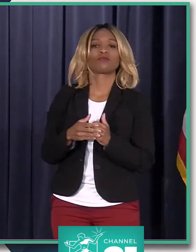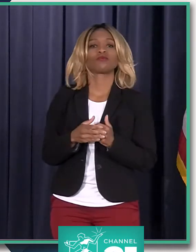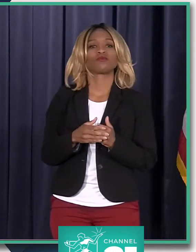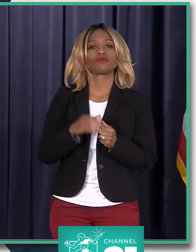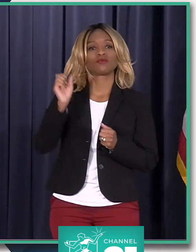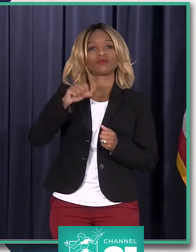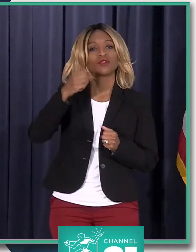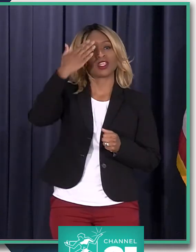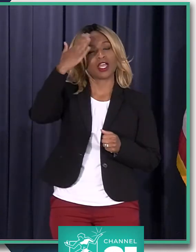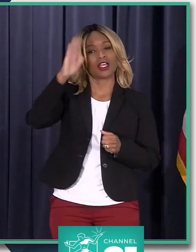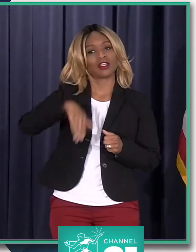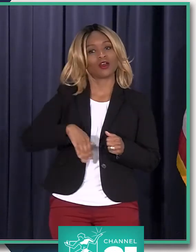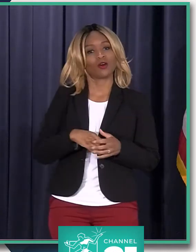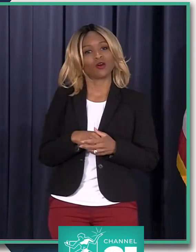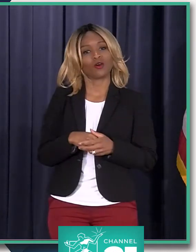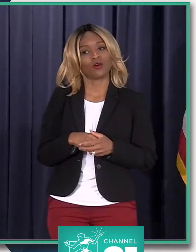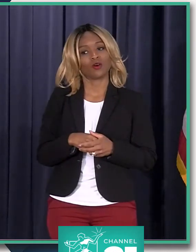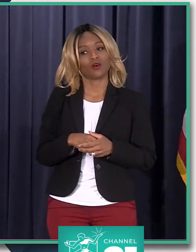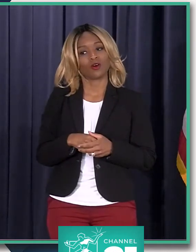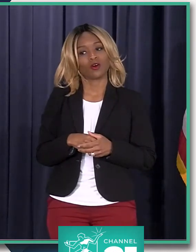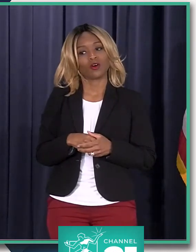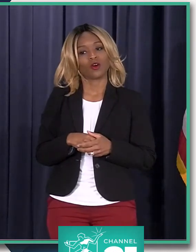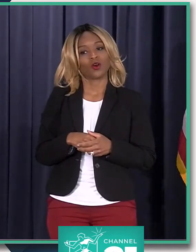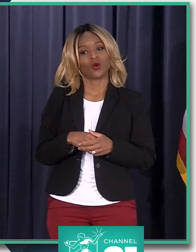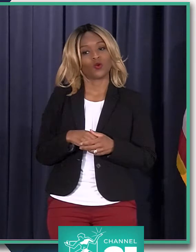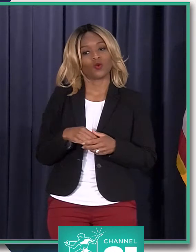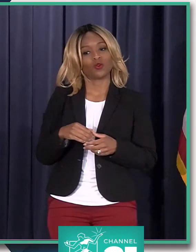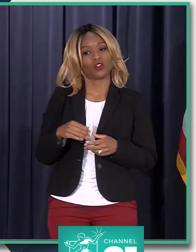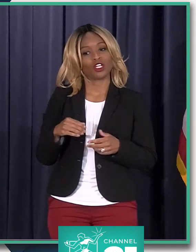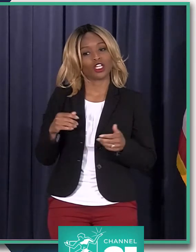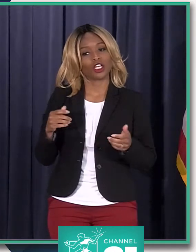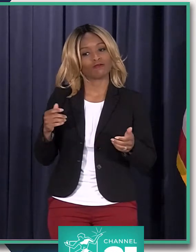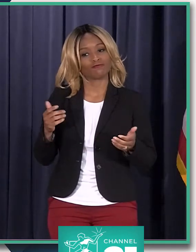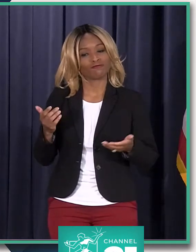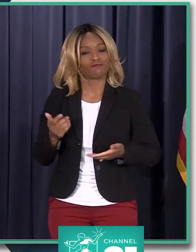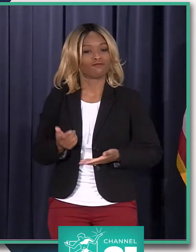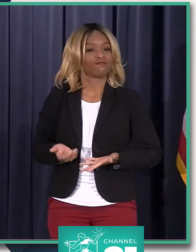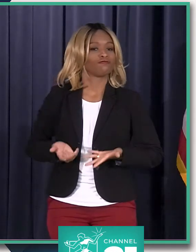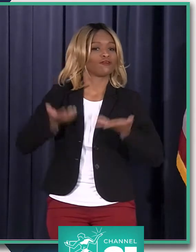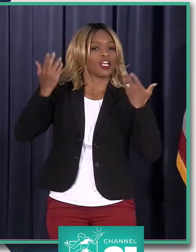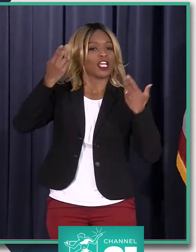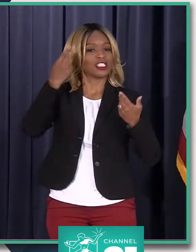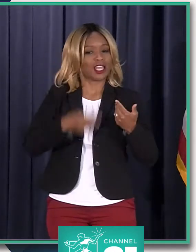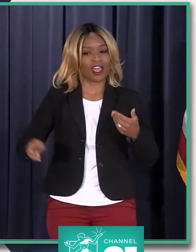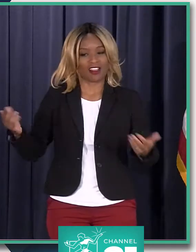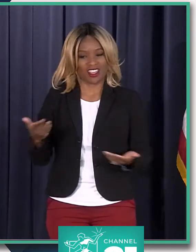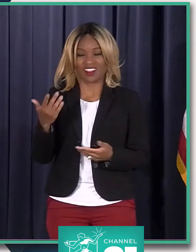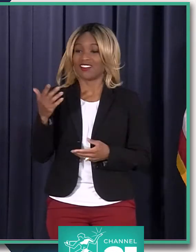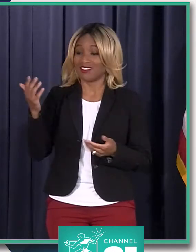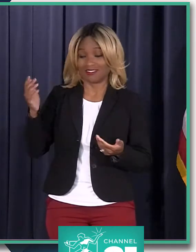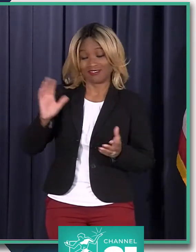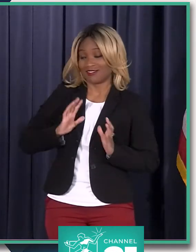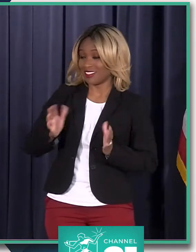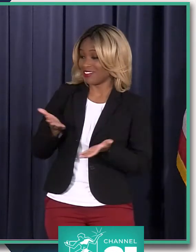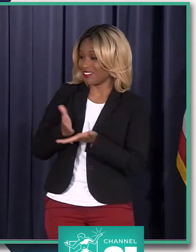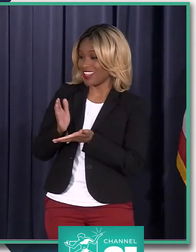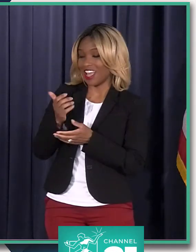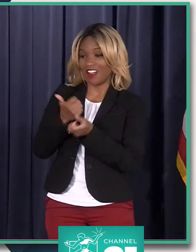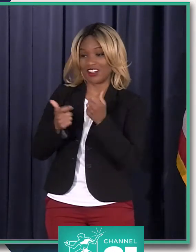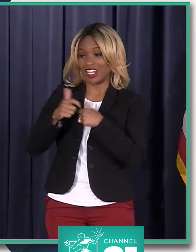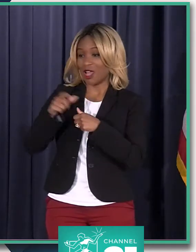Yeah, I know. We've been raising hell over here. But That's all right. Every time you raise hell, we make it a little bit better. Then you call me